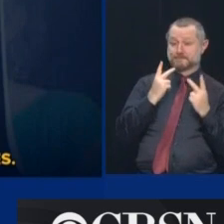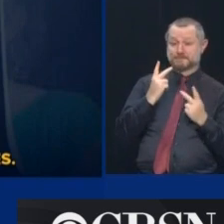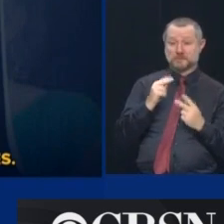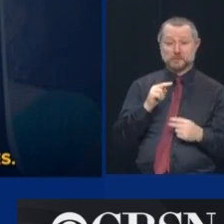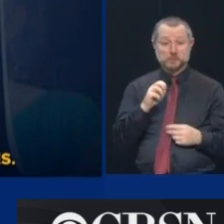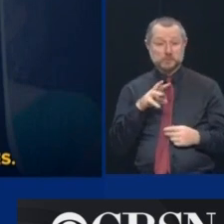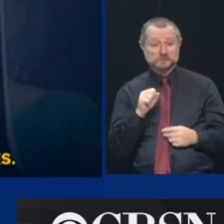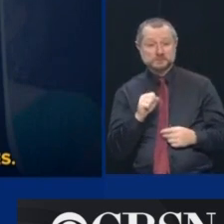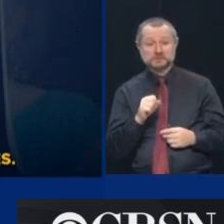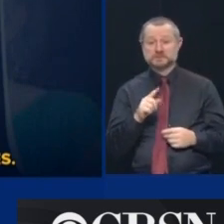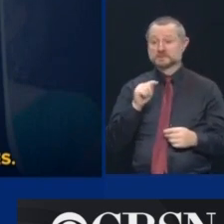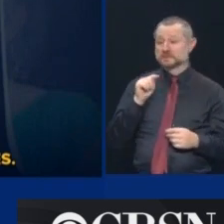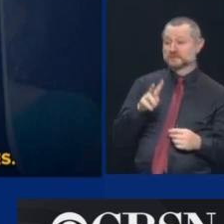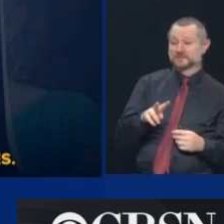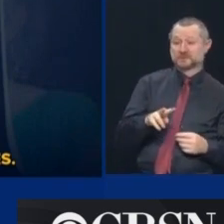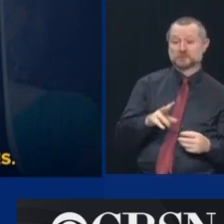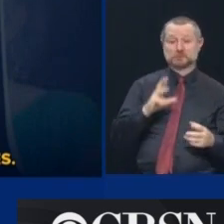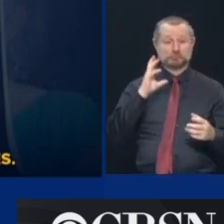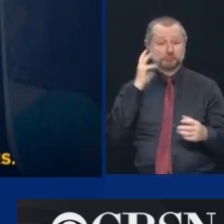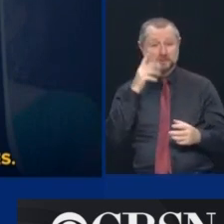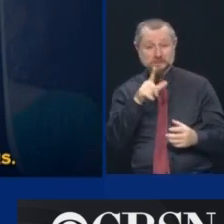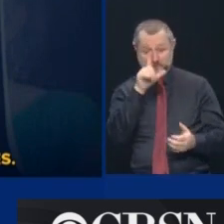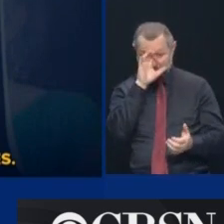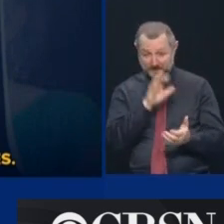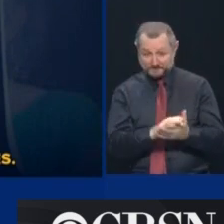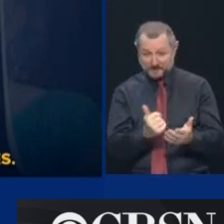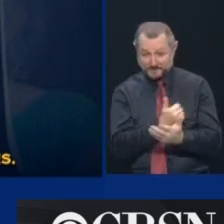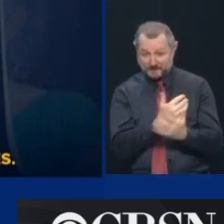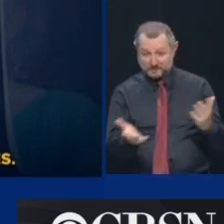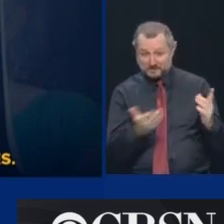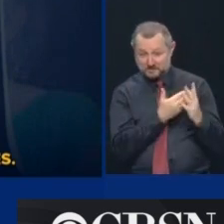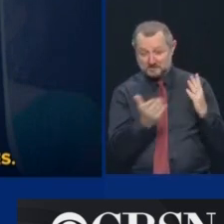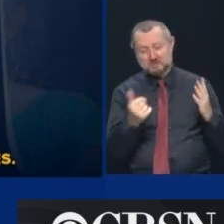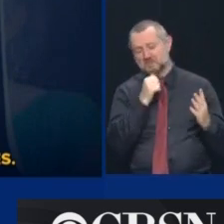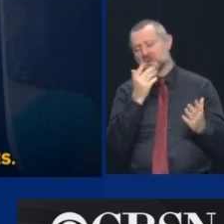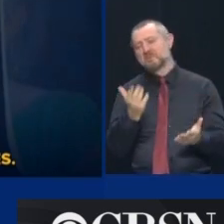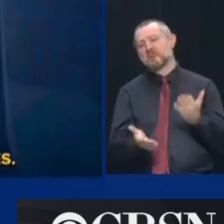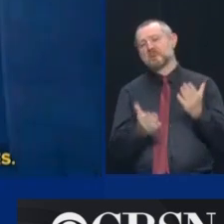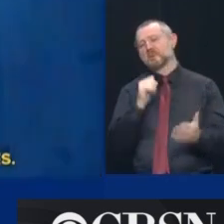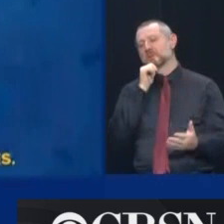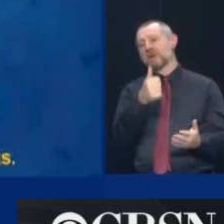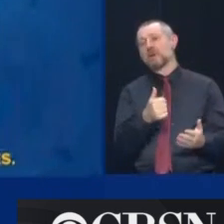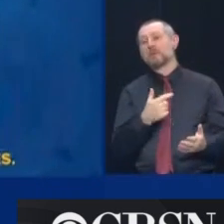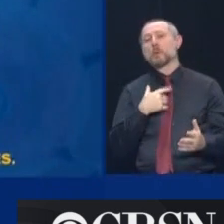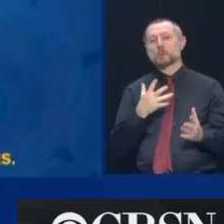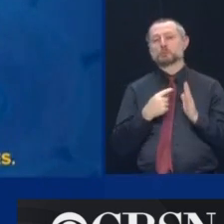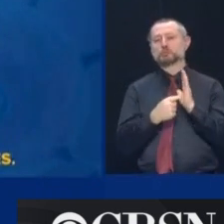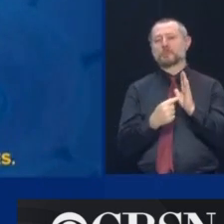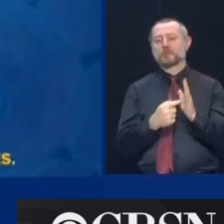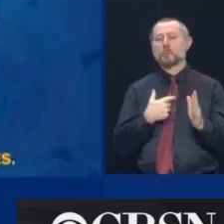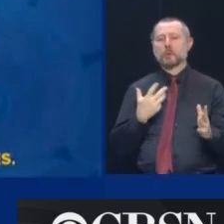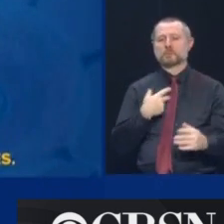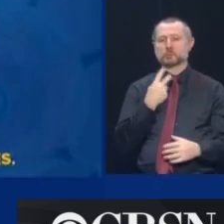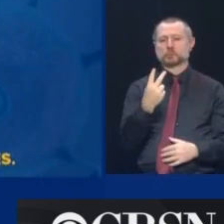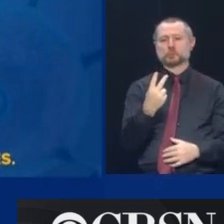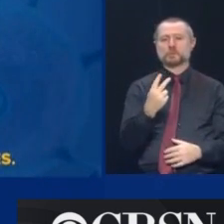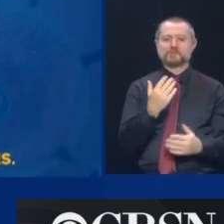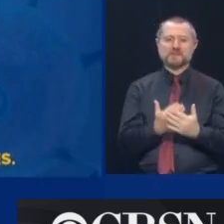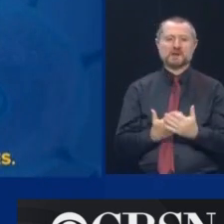I don't know that they should believe everything they hear on TV. So I want to make sure they know the facts and they make the decision for themselves.